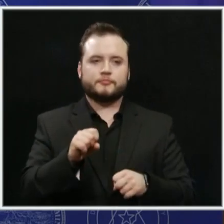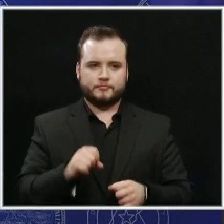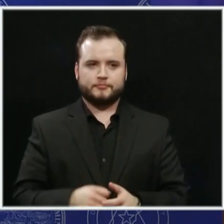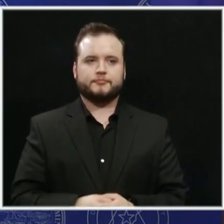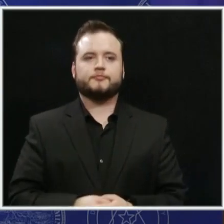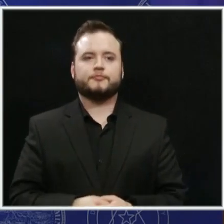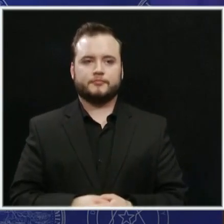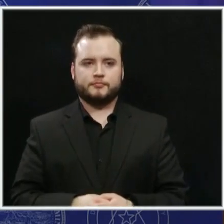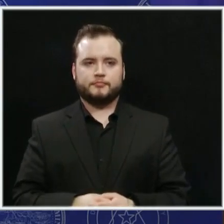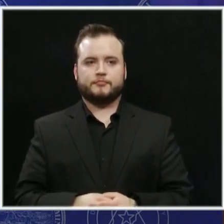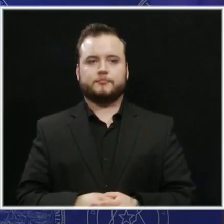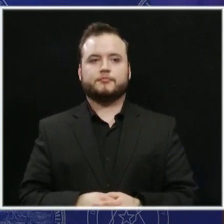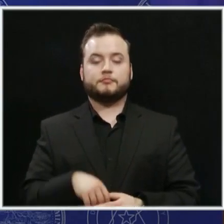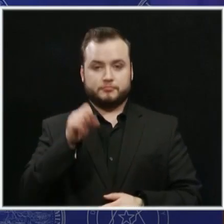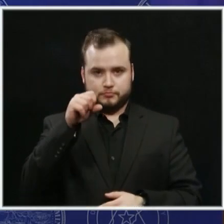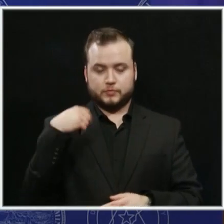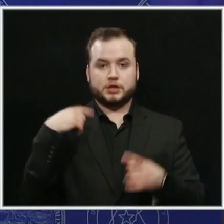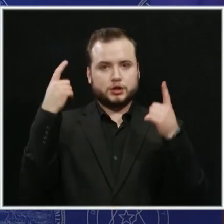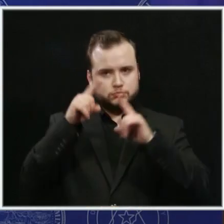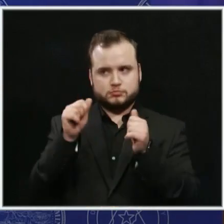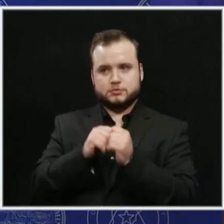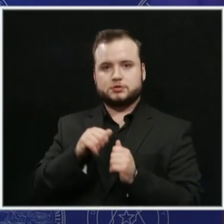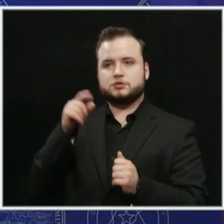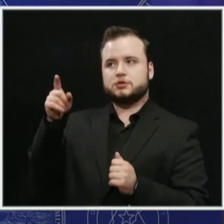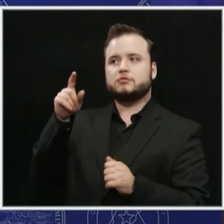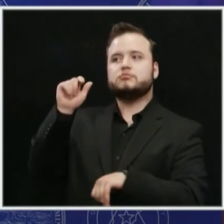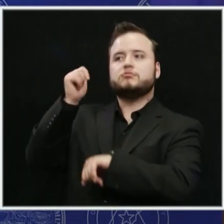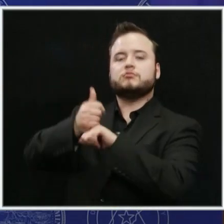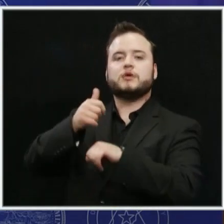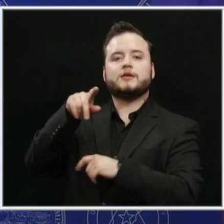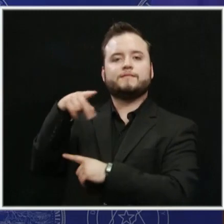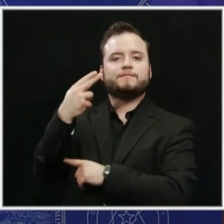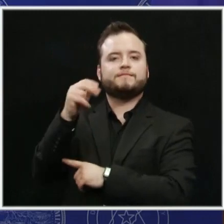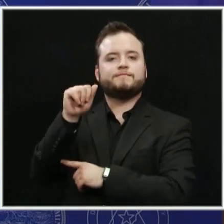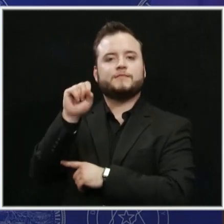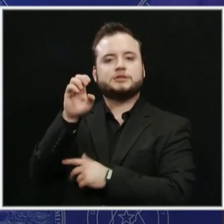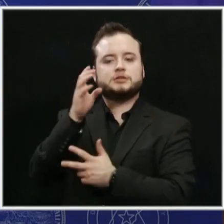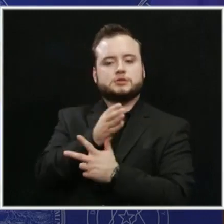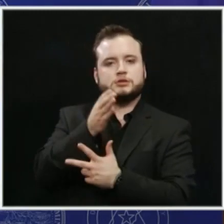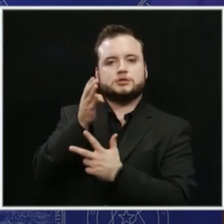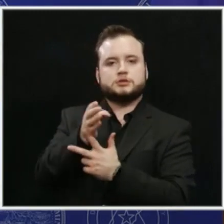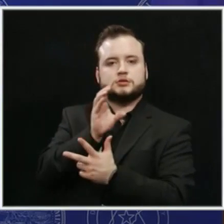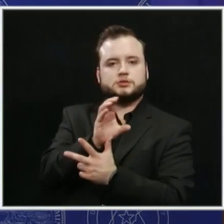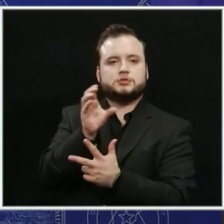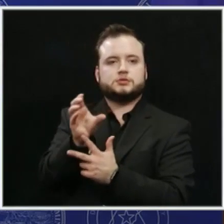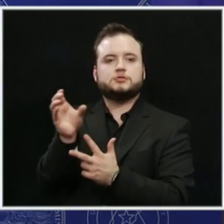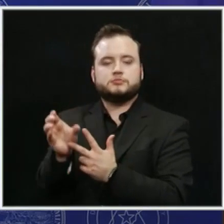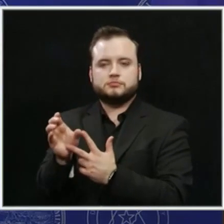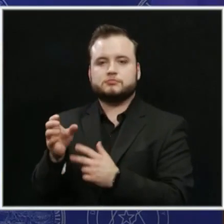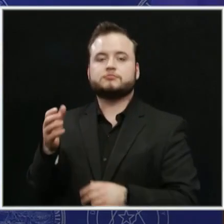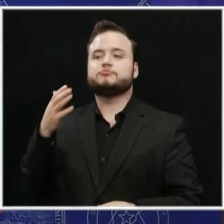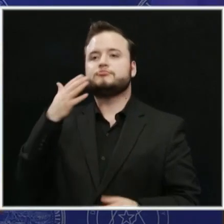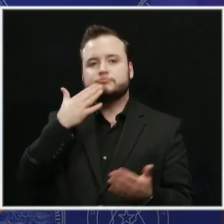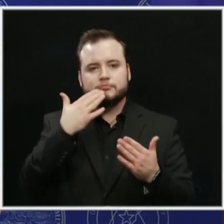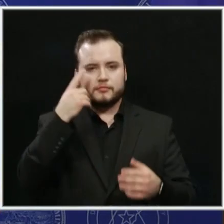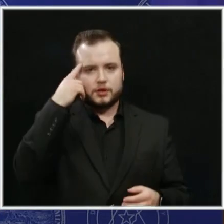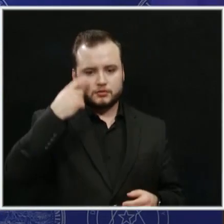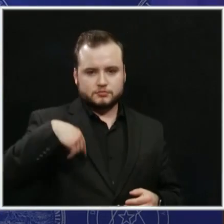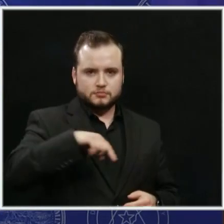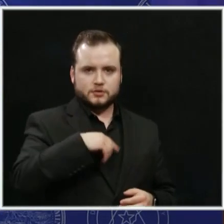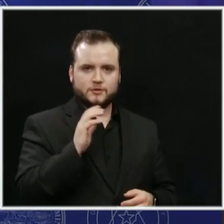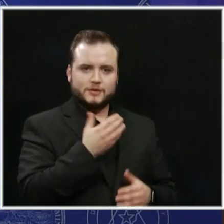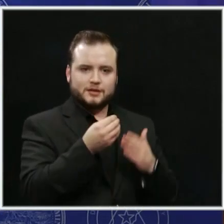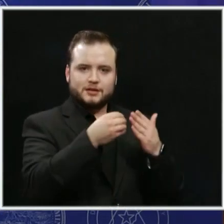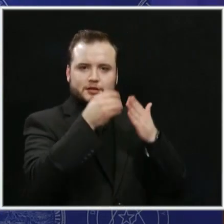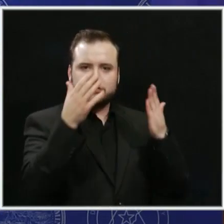are grateful that the administration sees that this will be led by governors together. I welcome